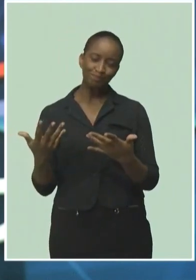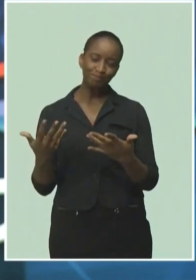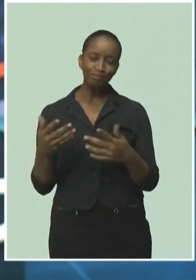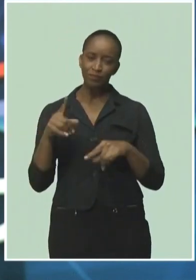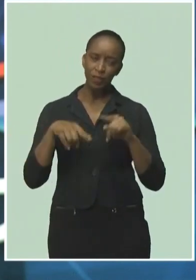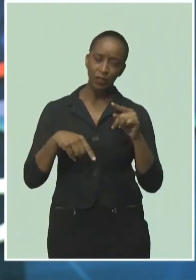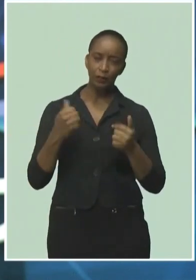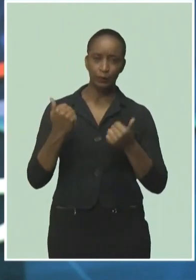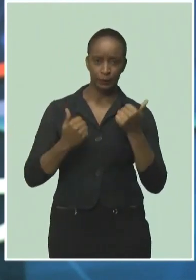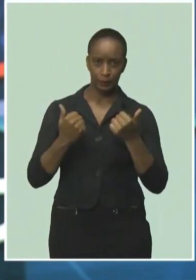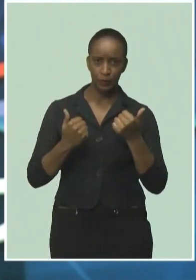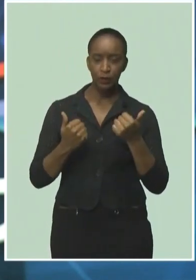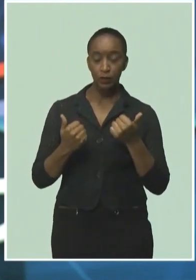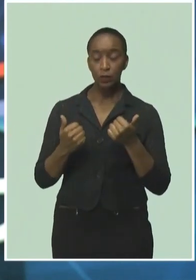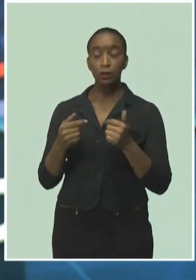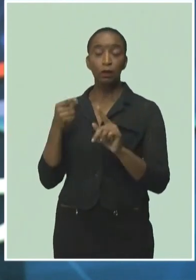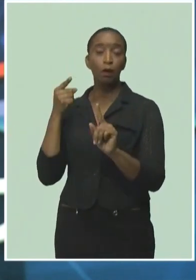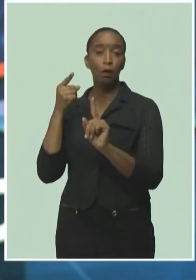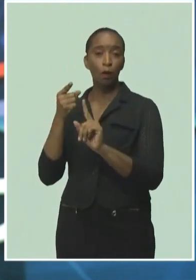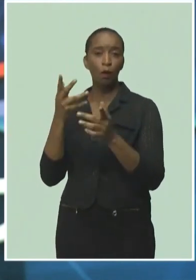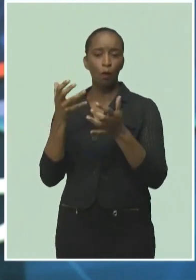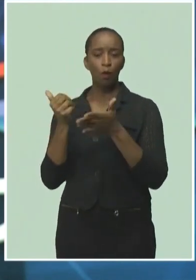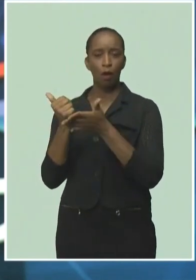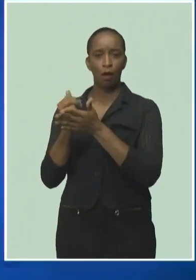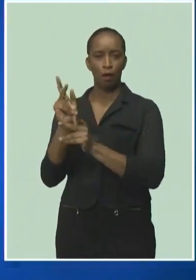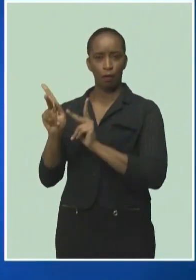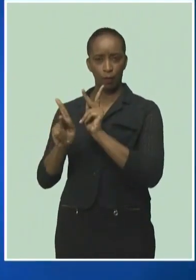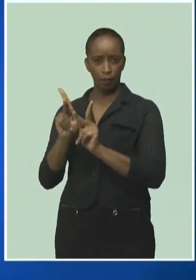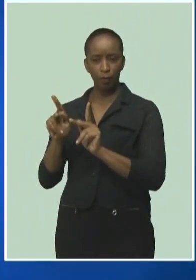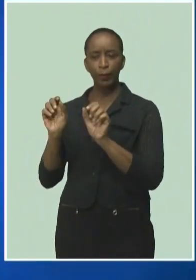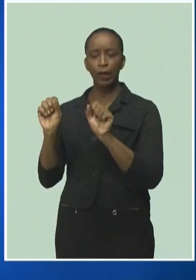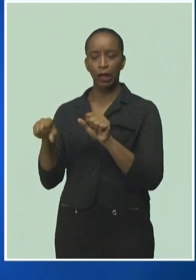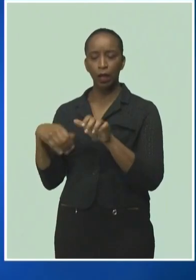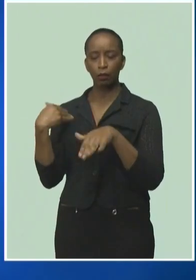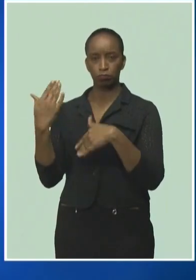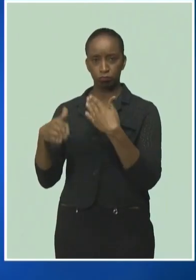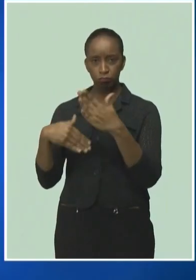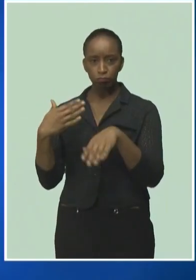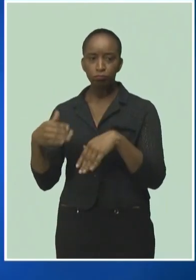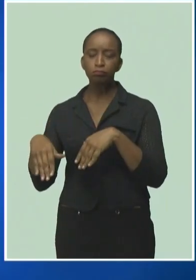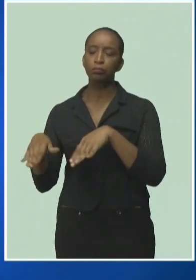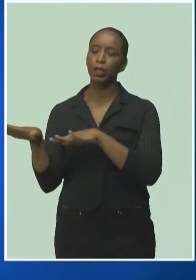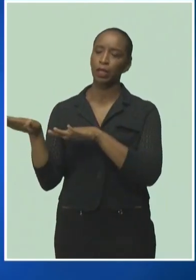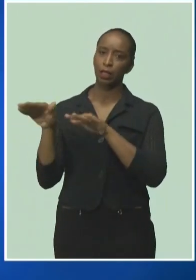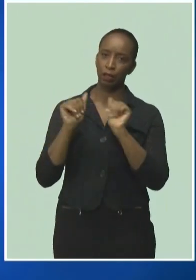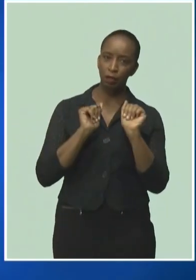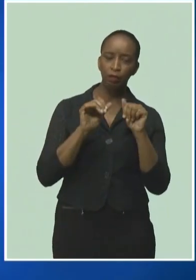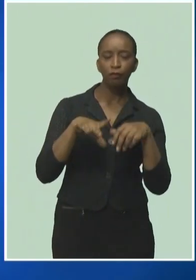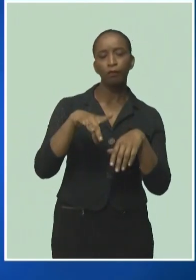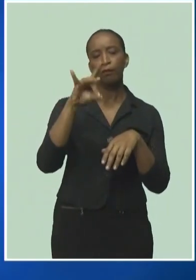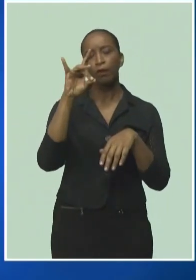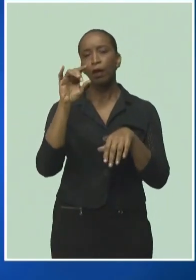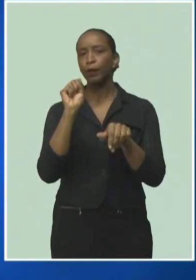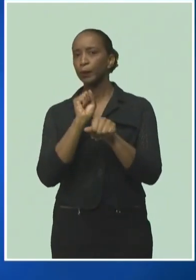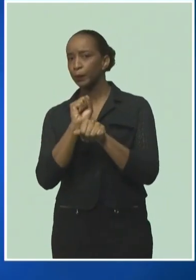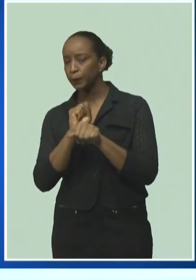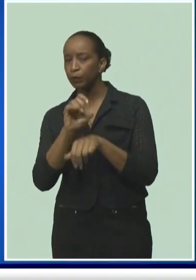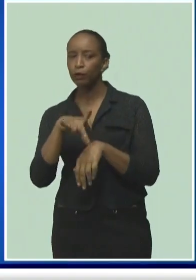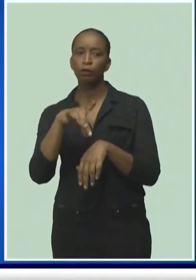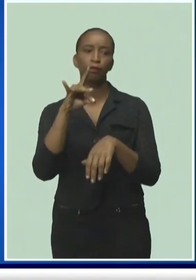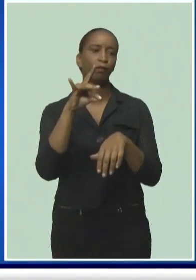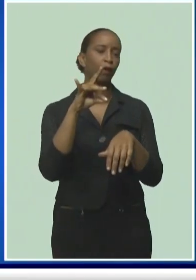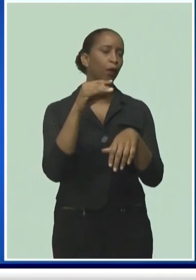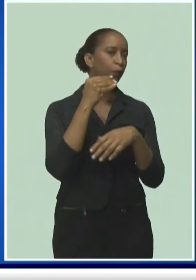society within 3 to 6 months. Once you come into the shelter, you're going to be subjected to counseling. You're going to be subjected